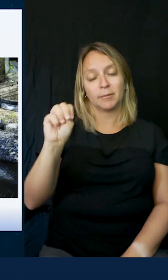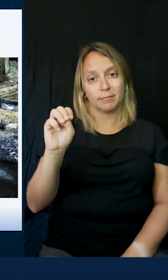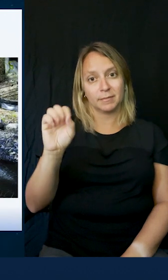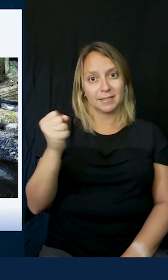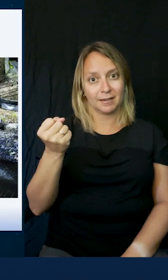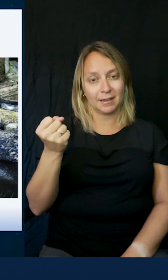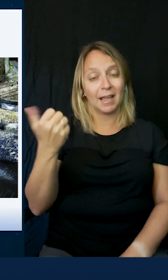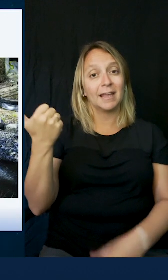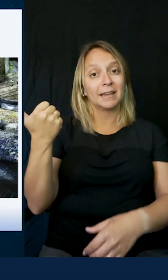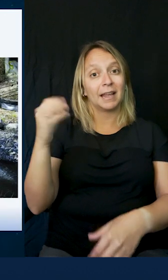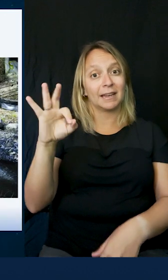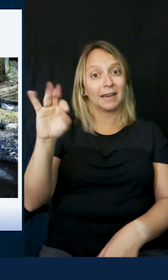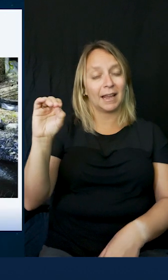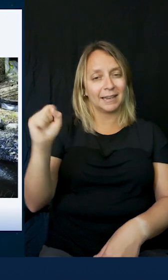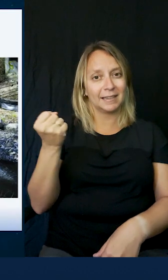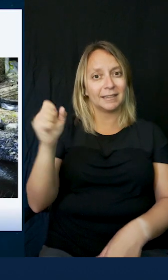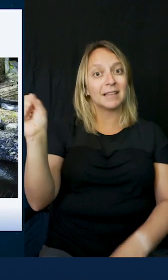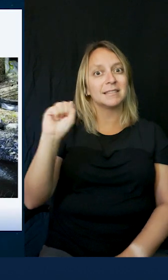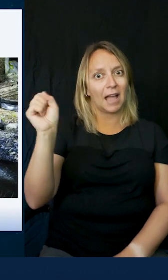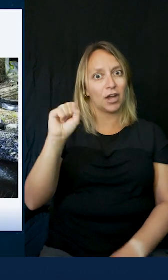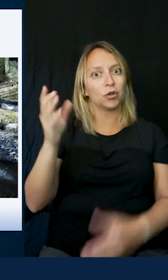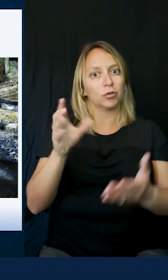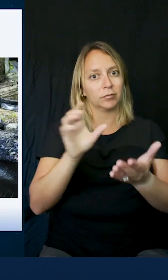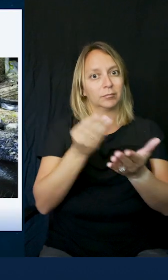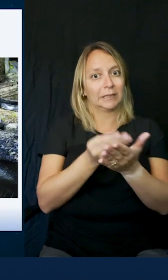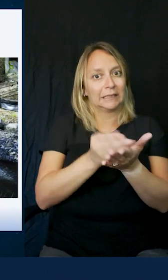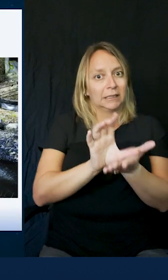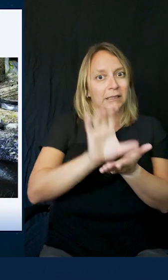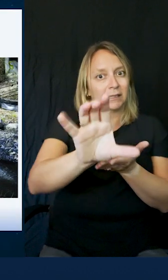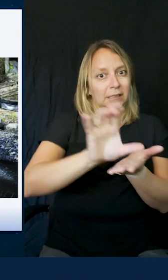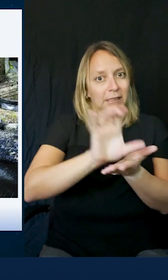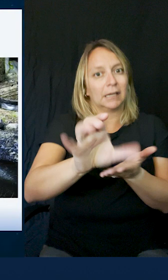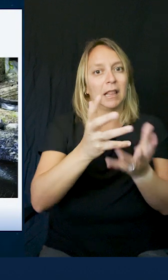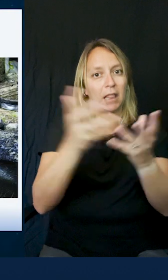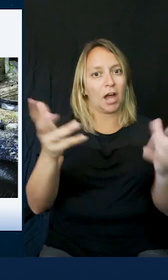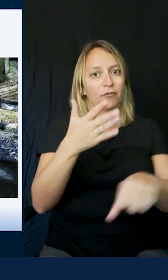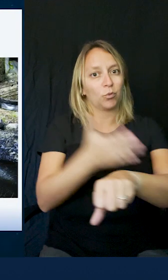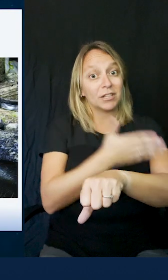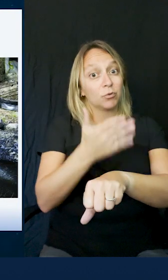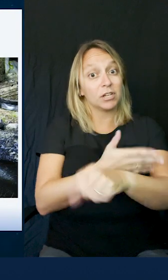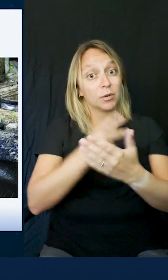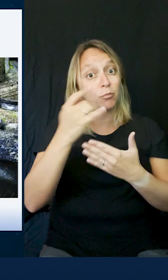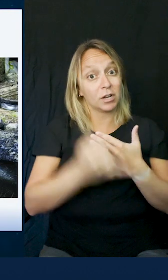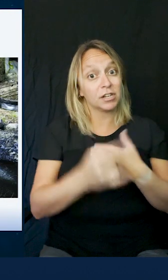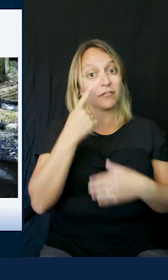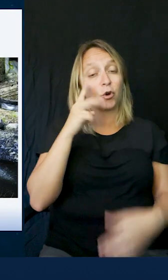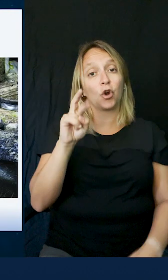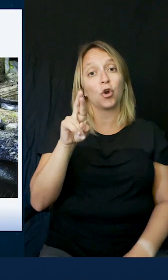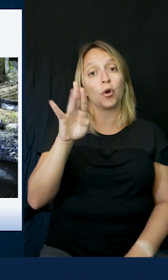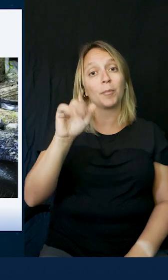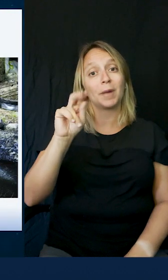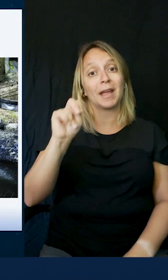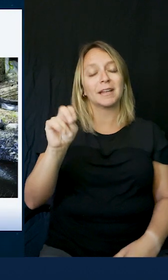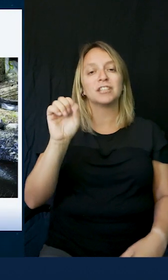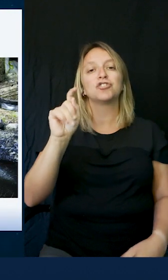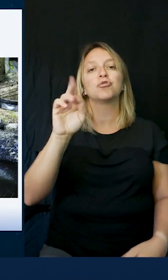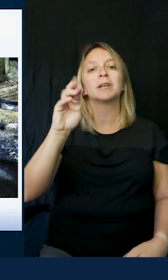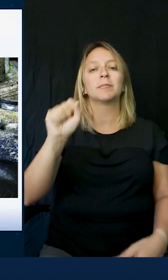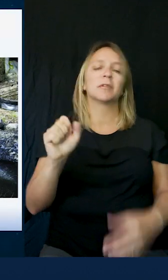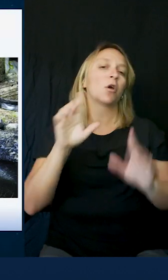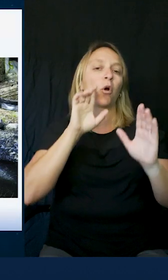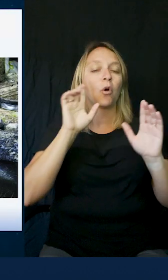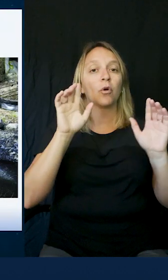lot of restoration projects for urban streams. And one of the goals of this work was really to increase